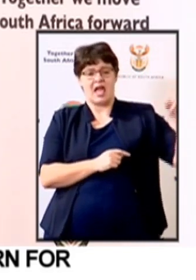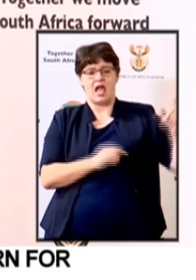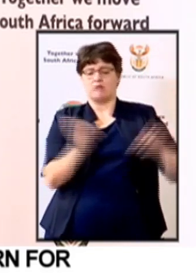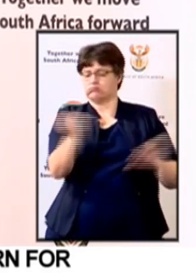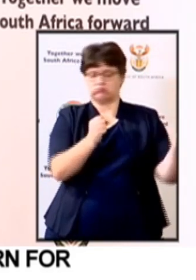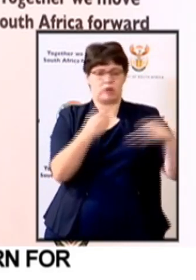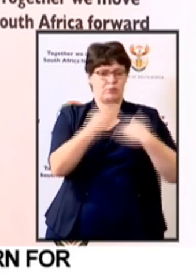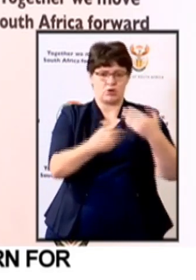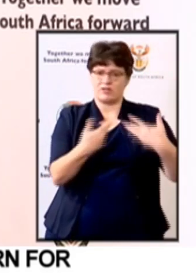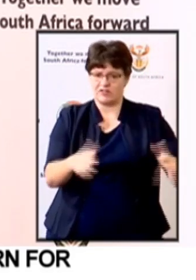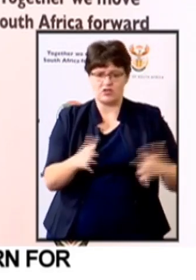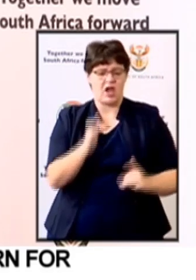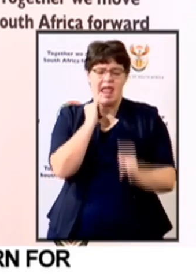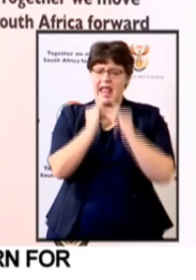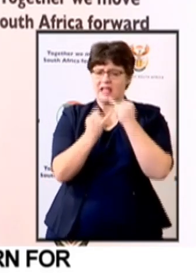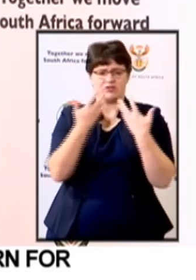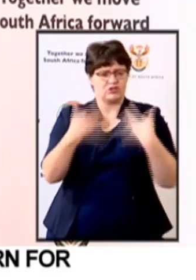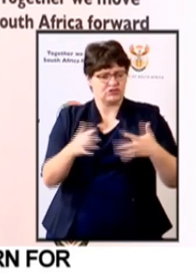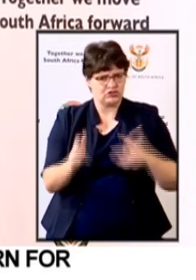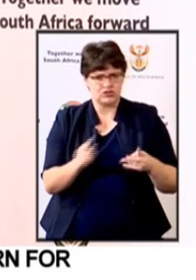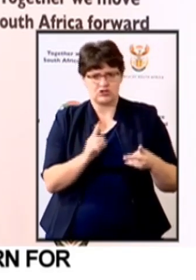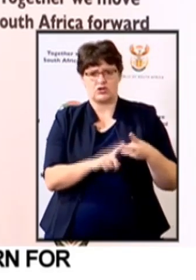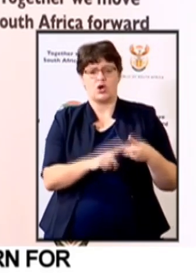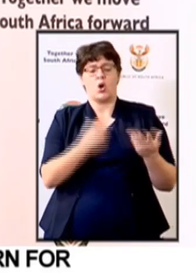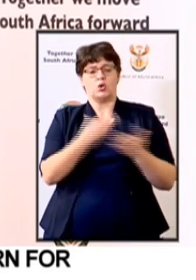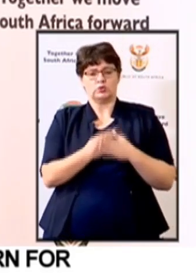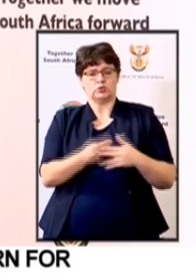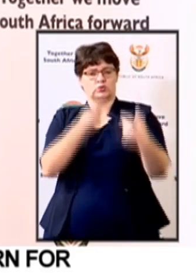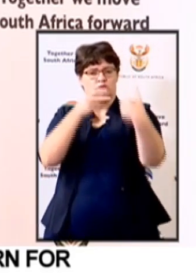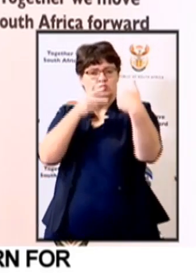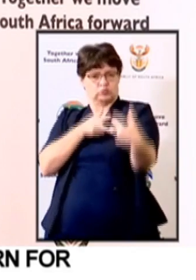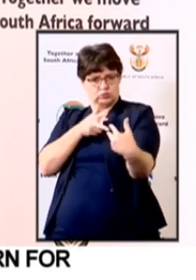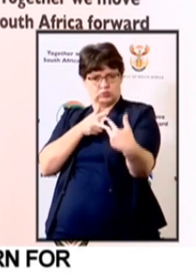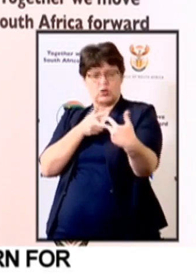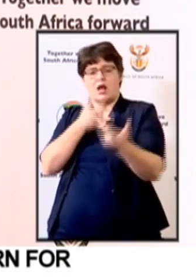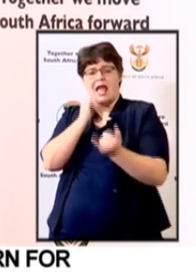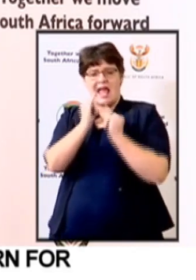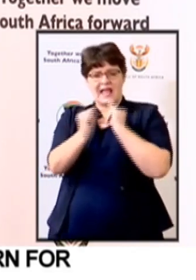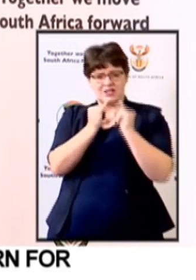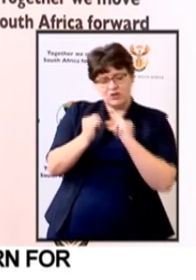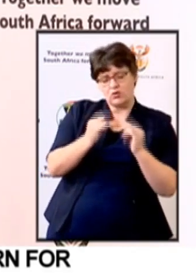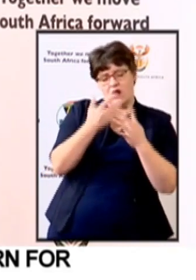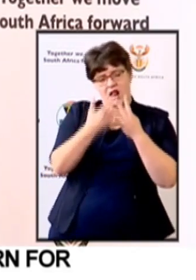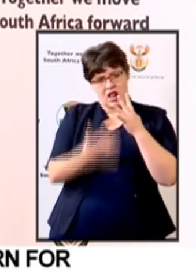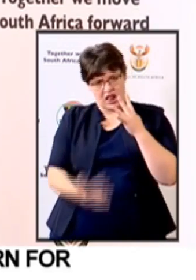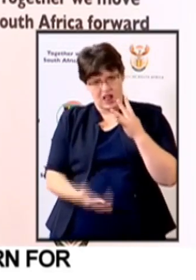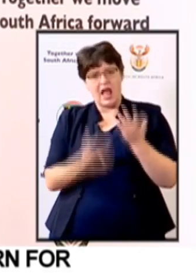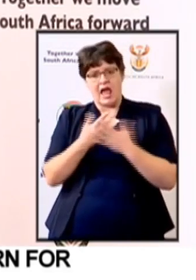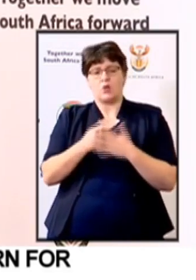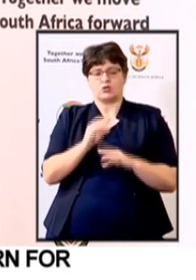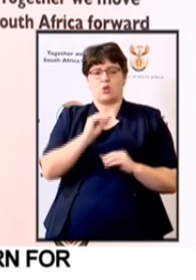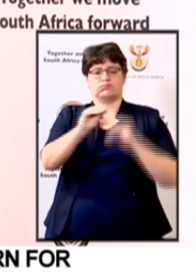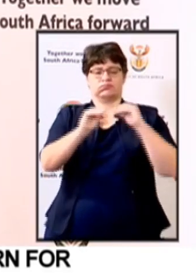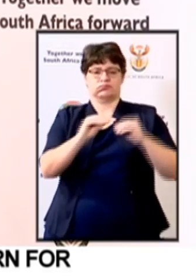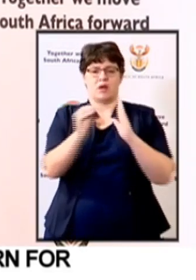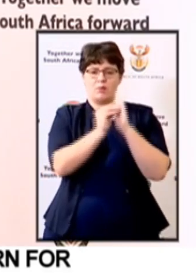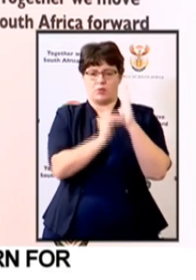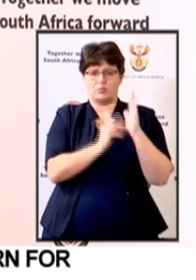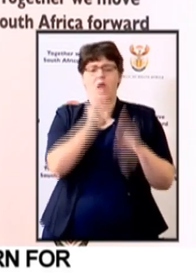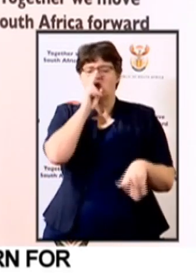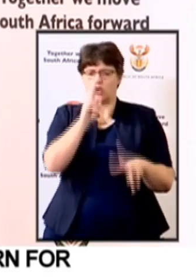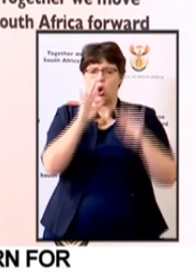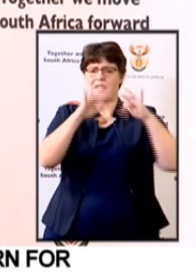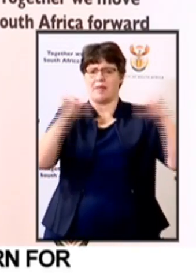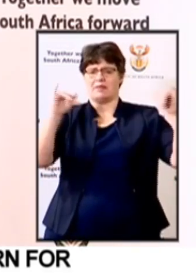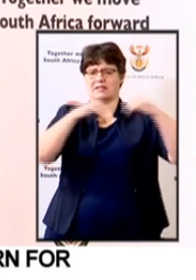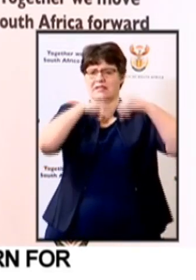process of interviewing, using virtual platforms to be able to interview and make appointments. I've seen that in the cabinet system.